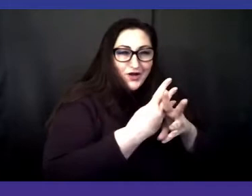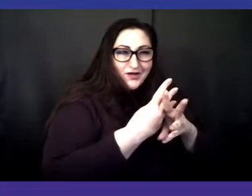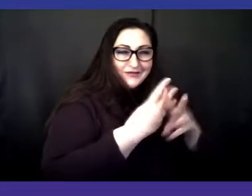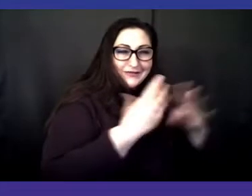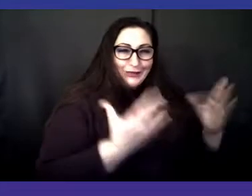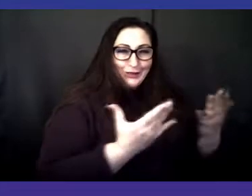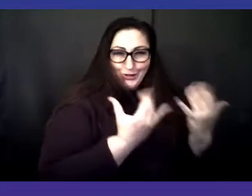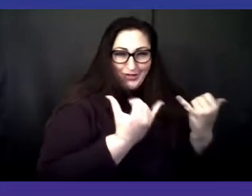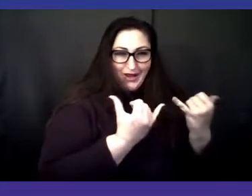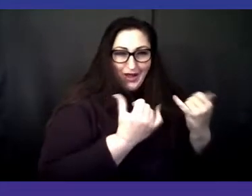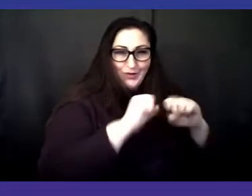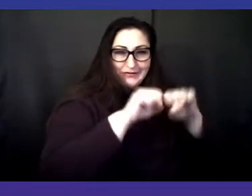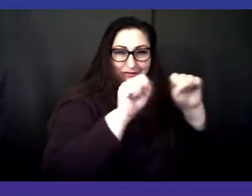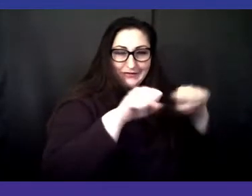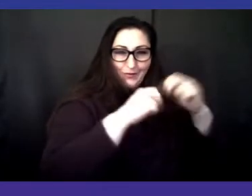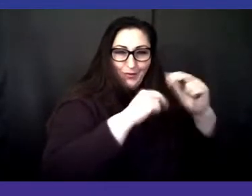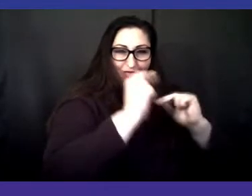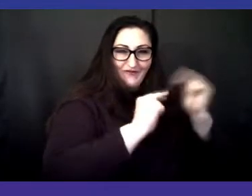Yeah, I think